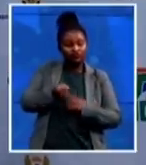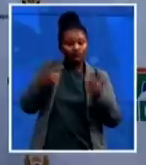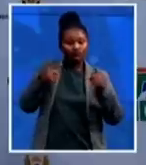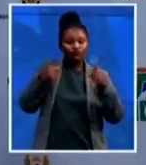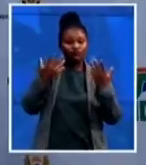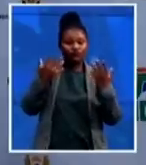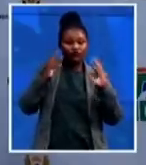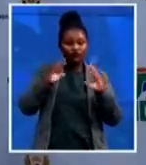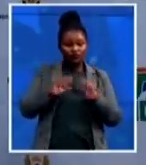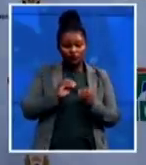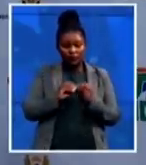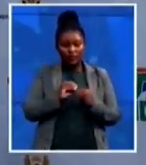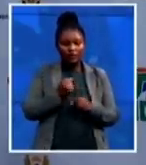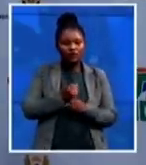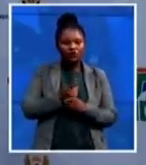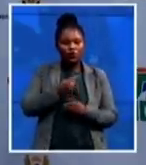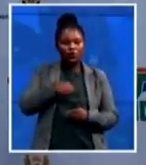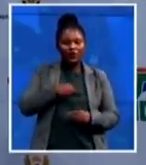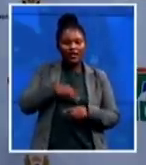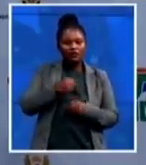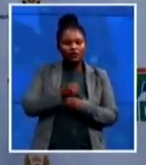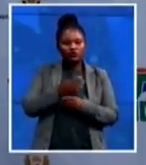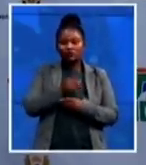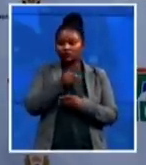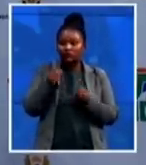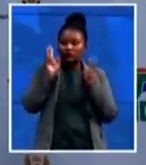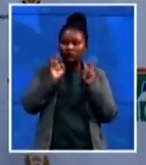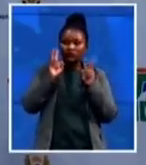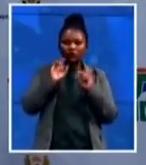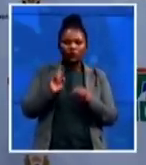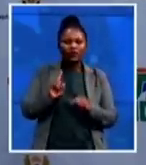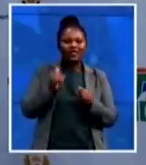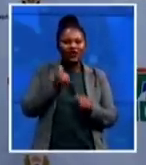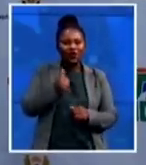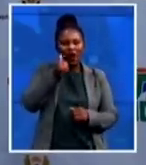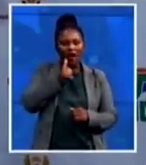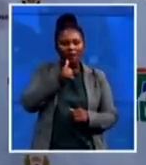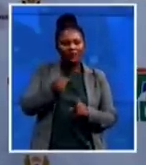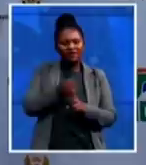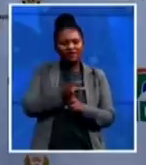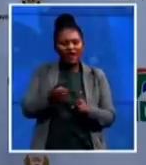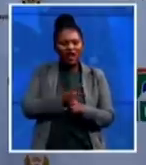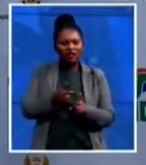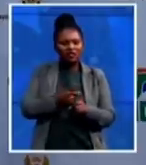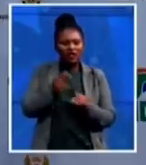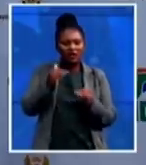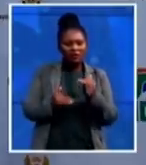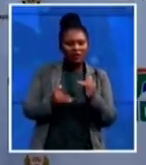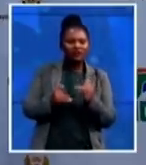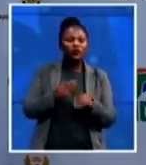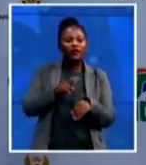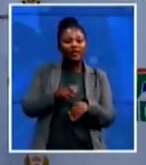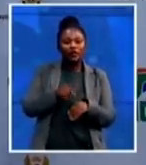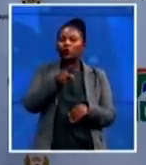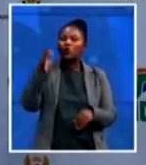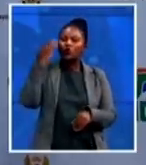over is crime, is violence, is instability. You know the damage caused by July. A lot